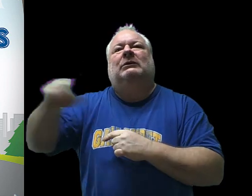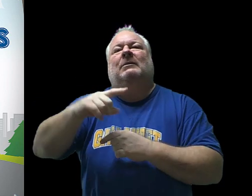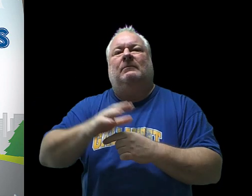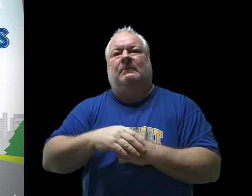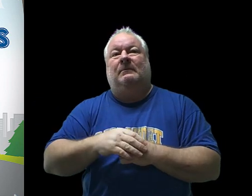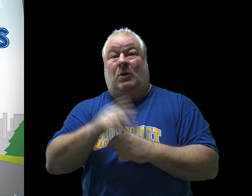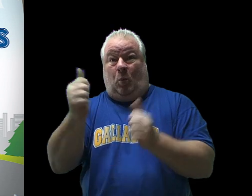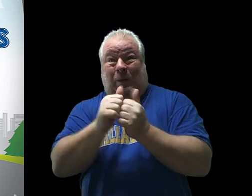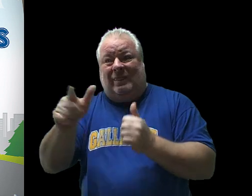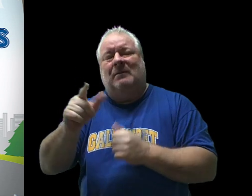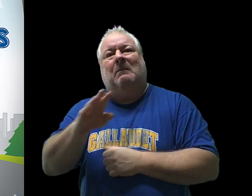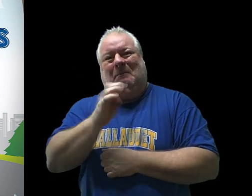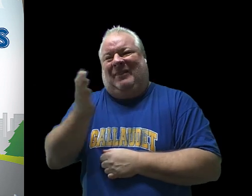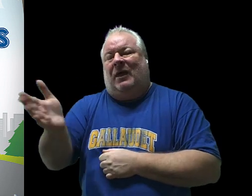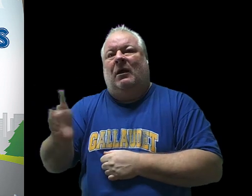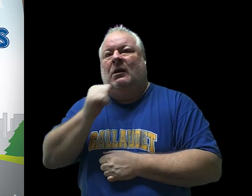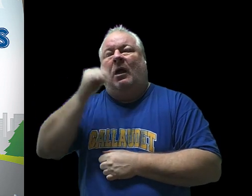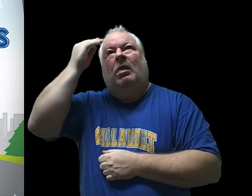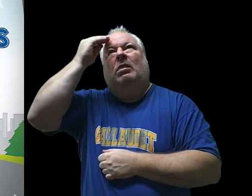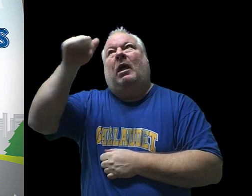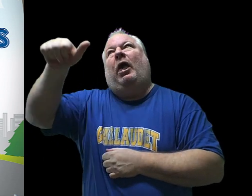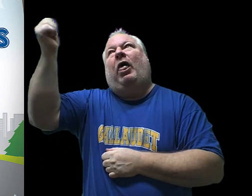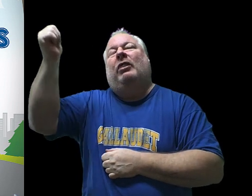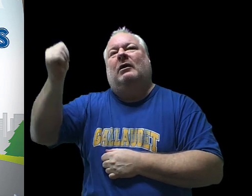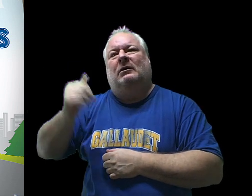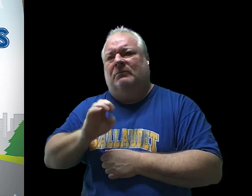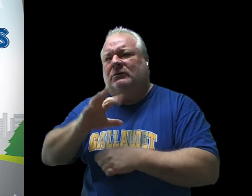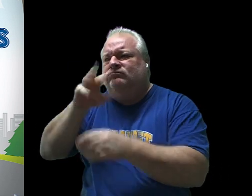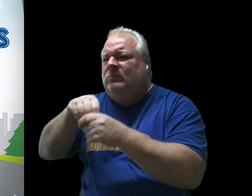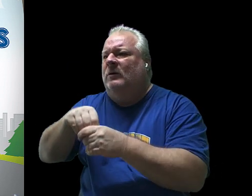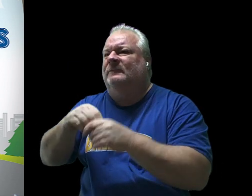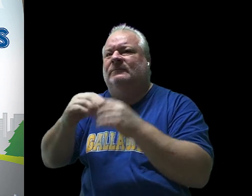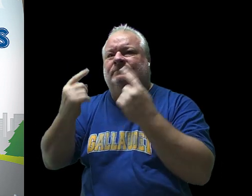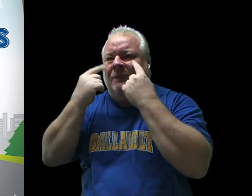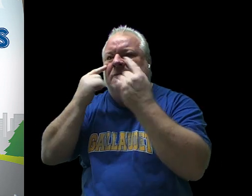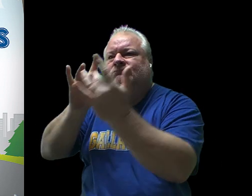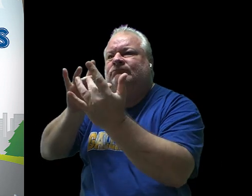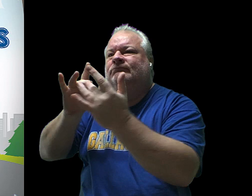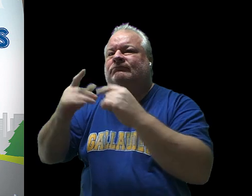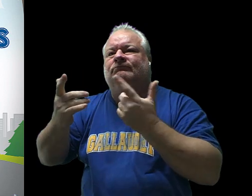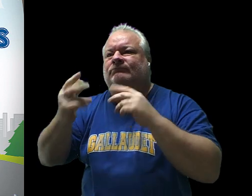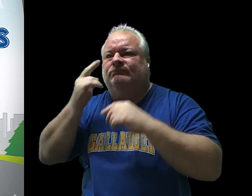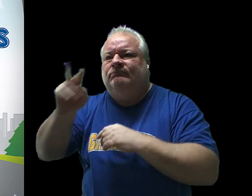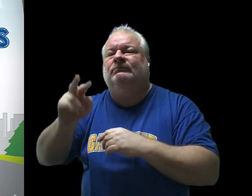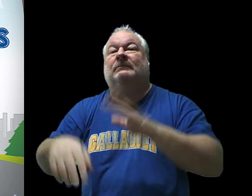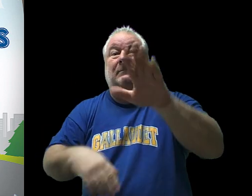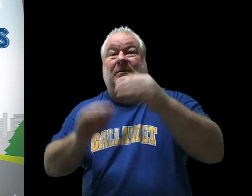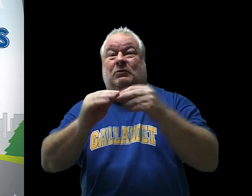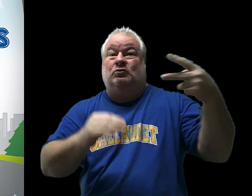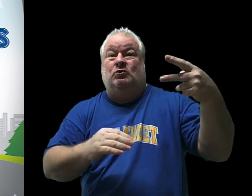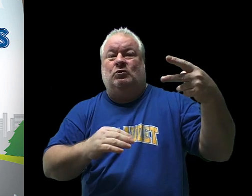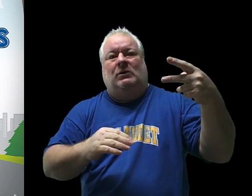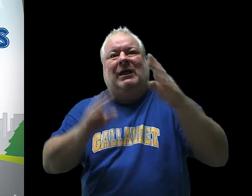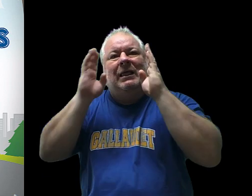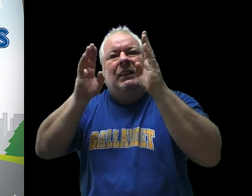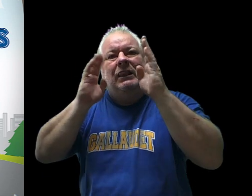you are with them, it's important to be present with them. Be engaged in the present moment. Number 2,